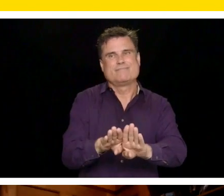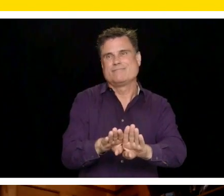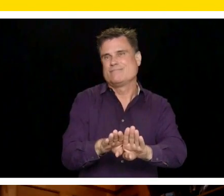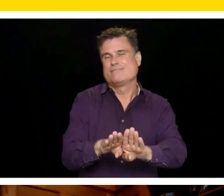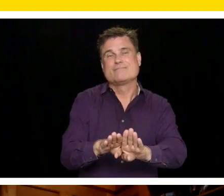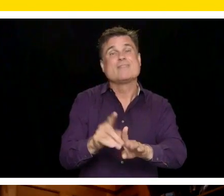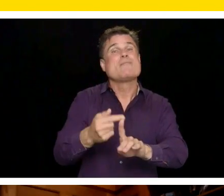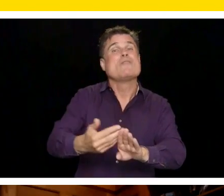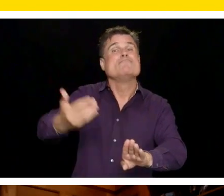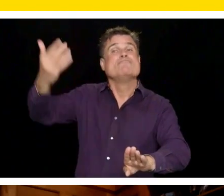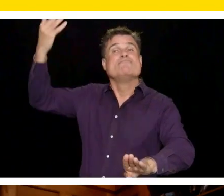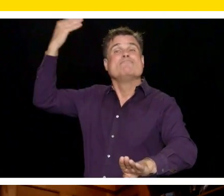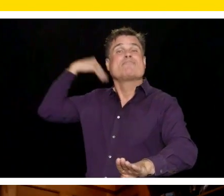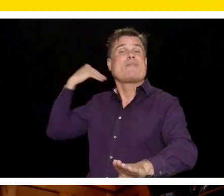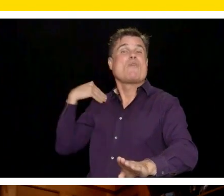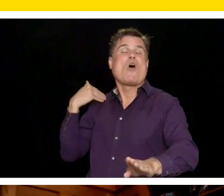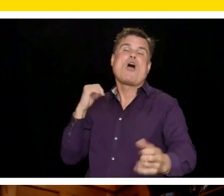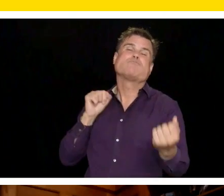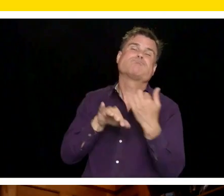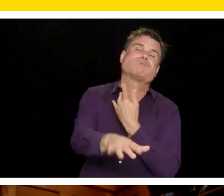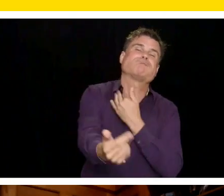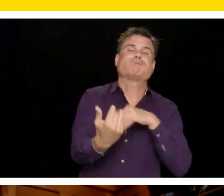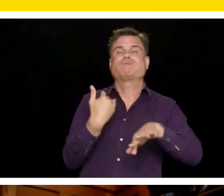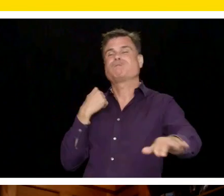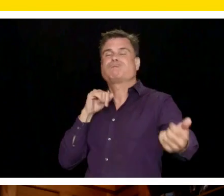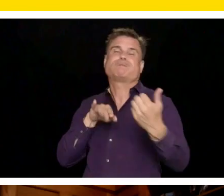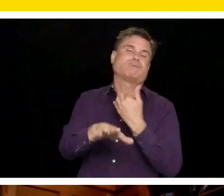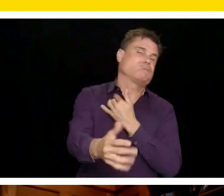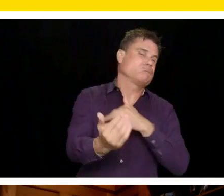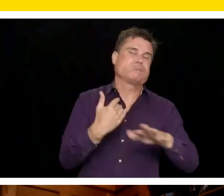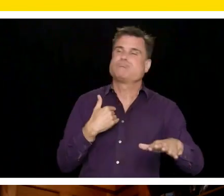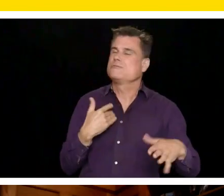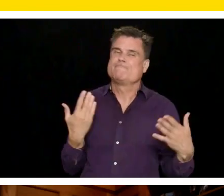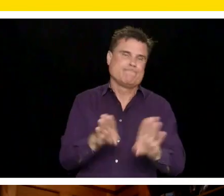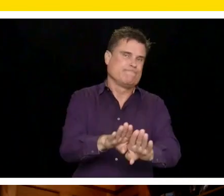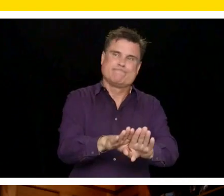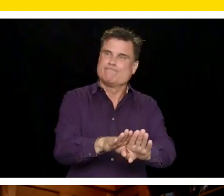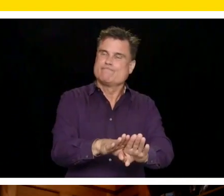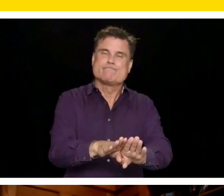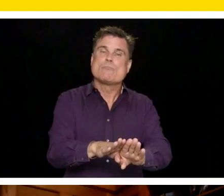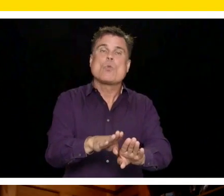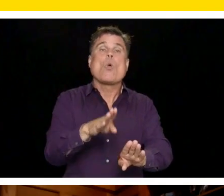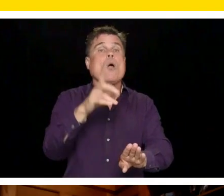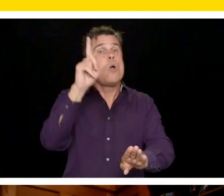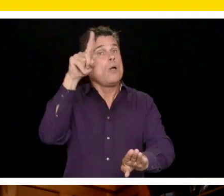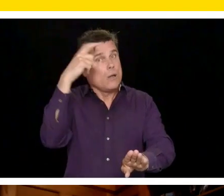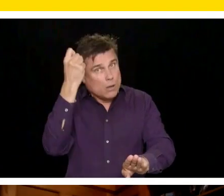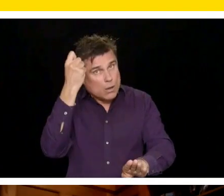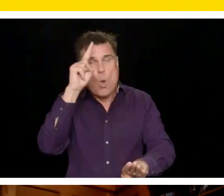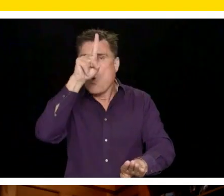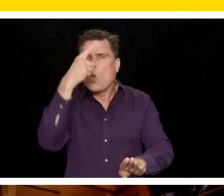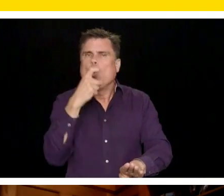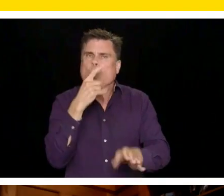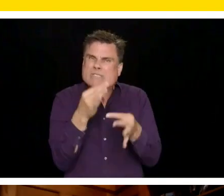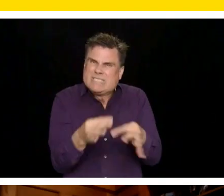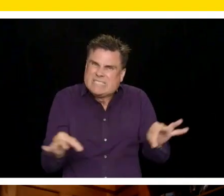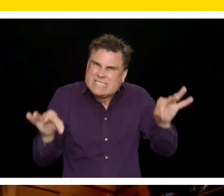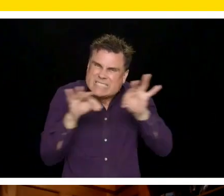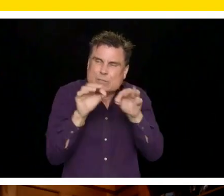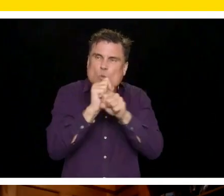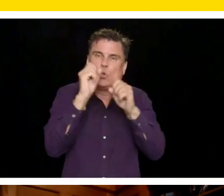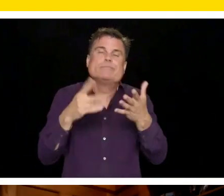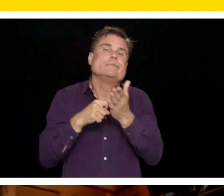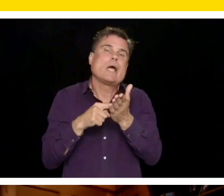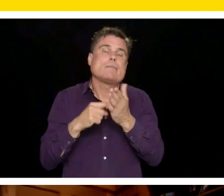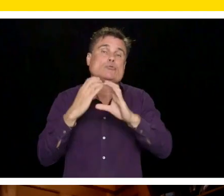border so that our food sources, PPE coming back up, clothing, you know, the basics